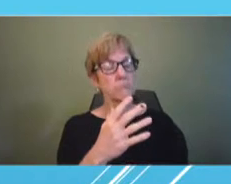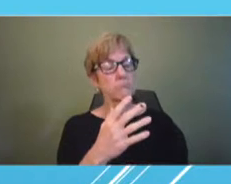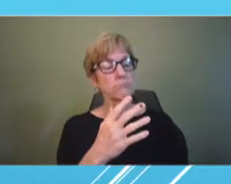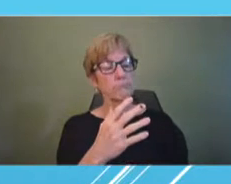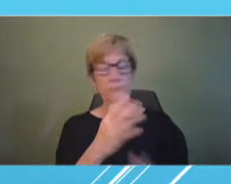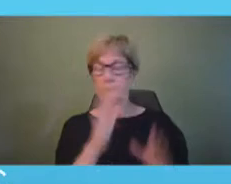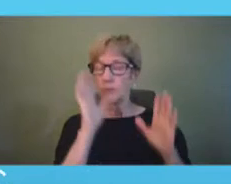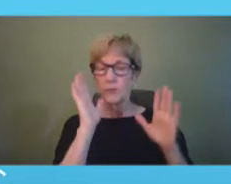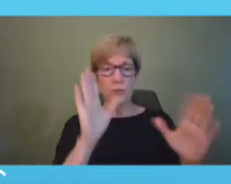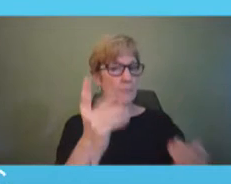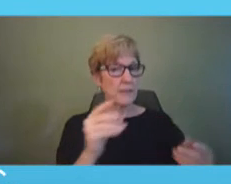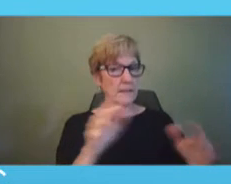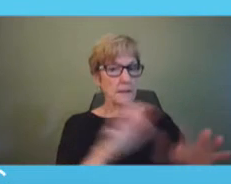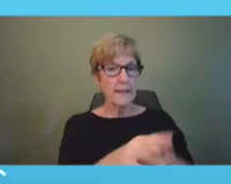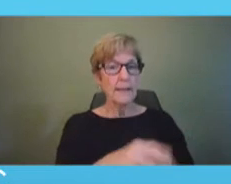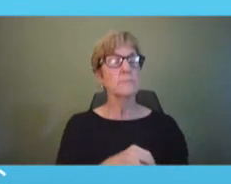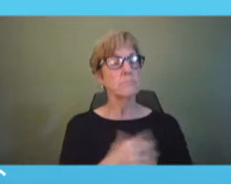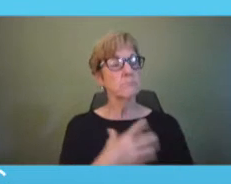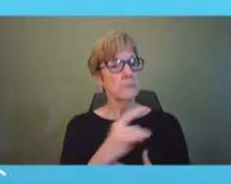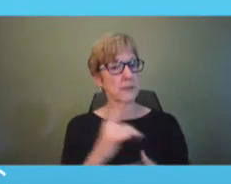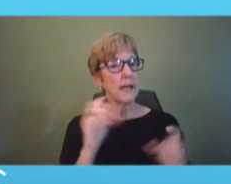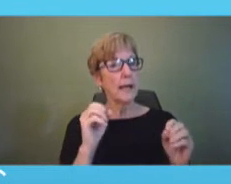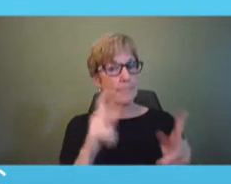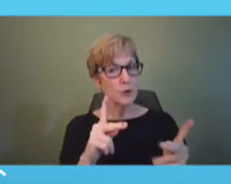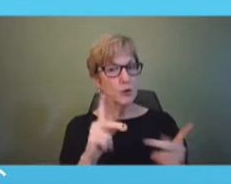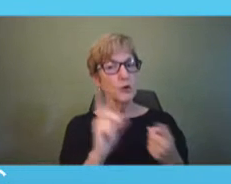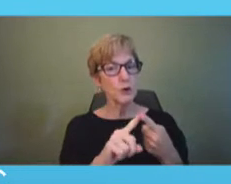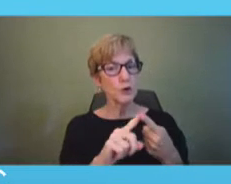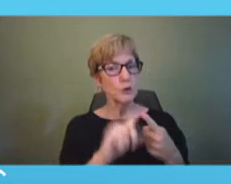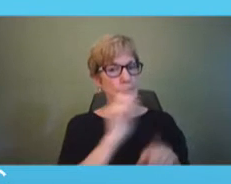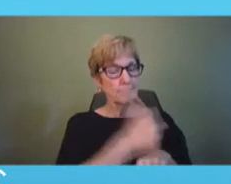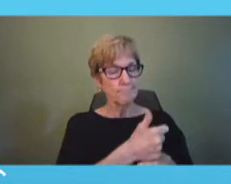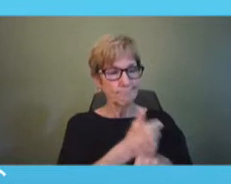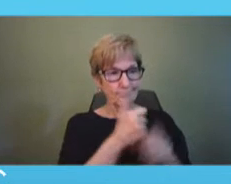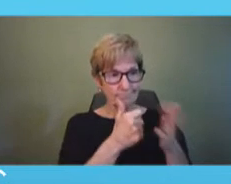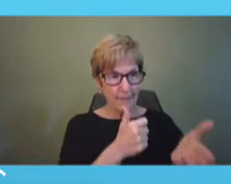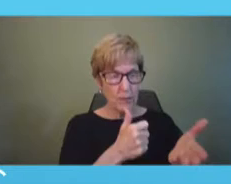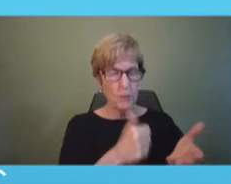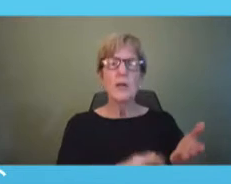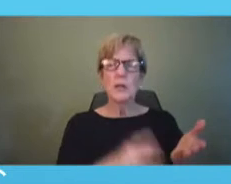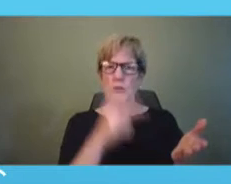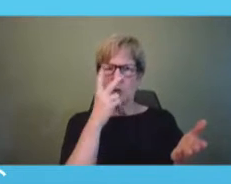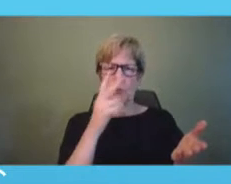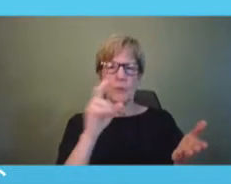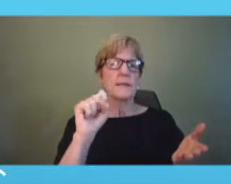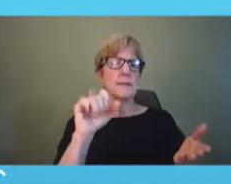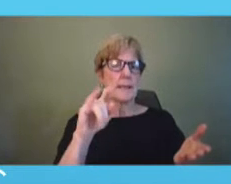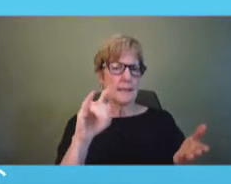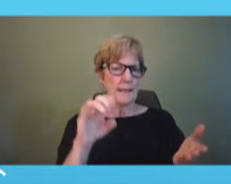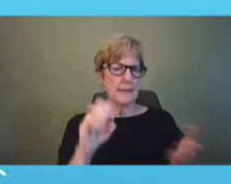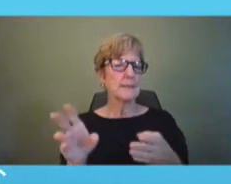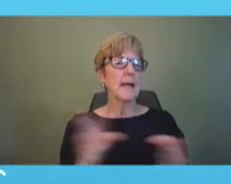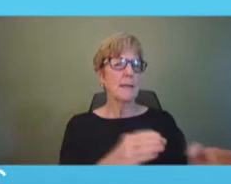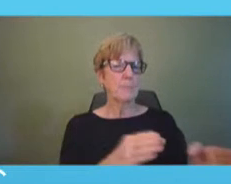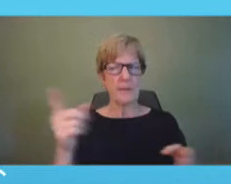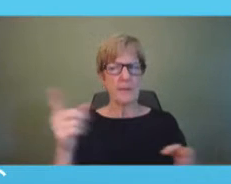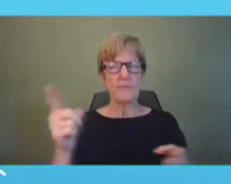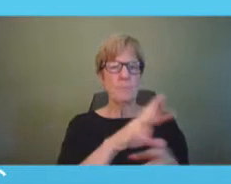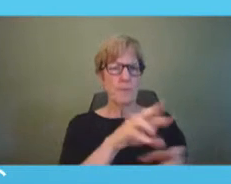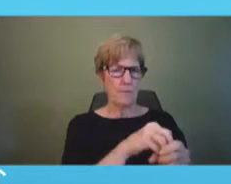piece of land they would like an opportunity to be at uh and so as you'll see when I get to the site plan they were involved early on this is not an